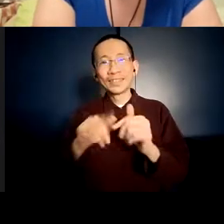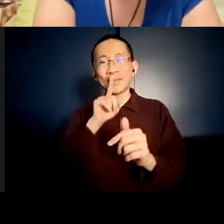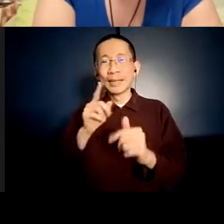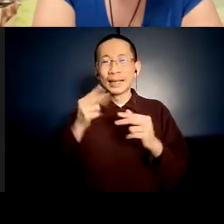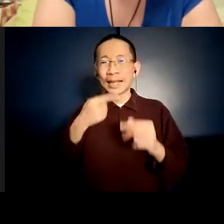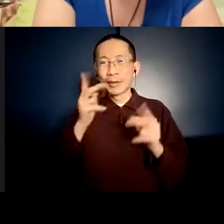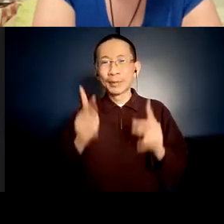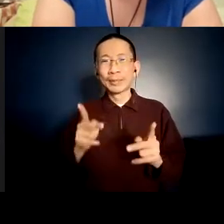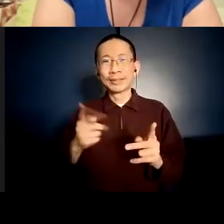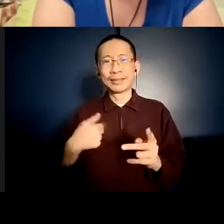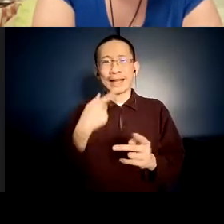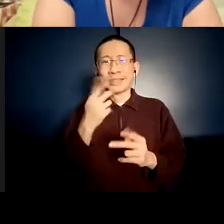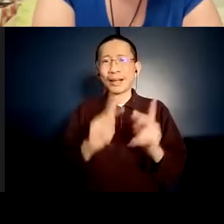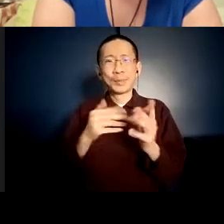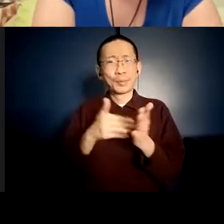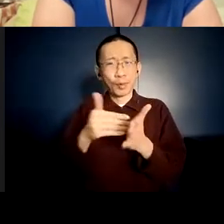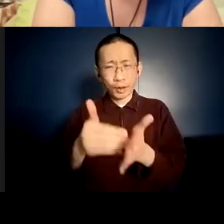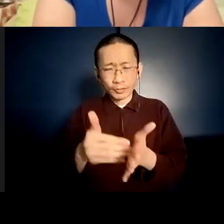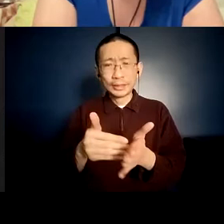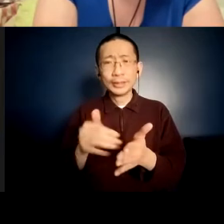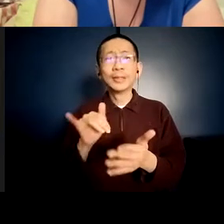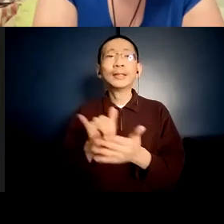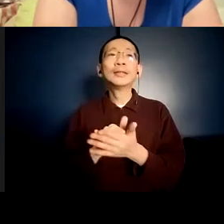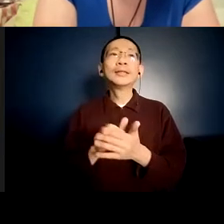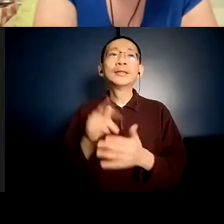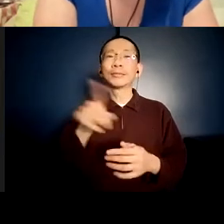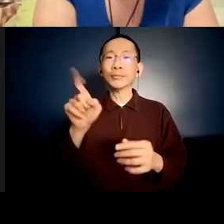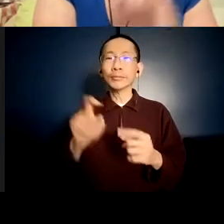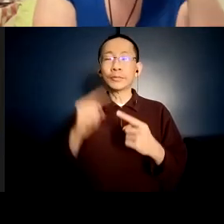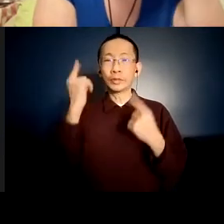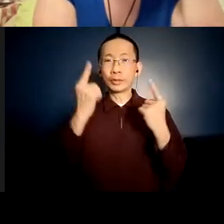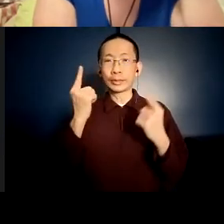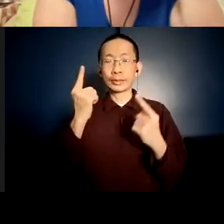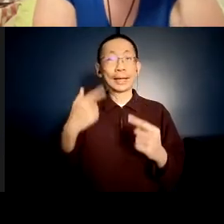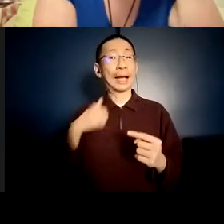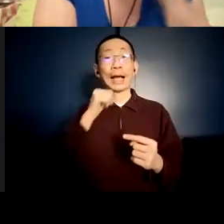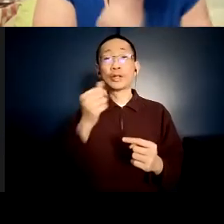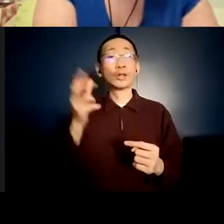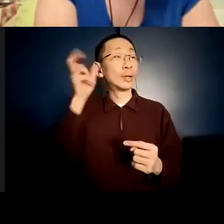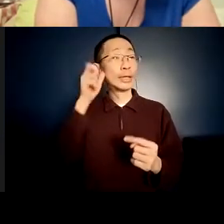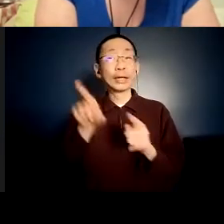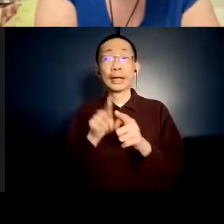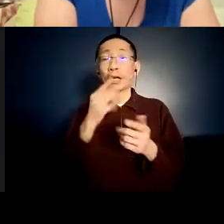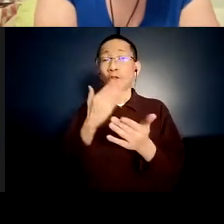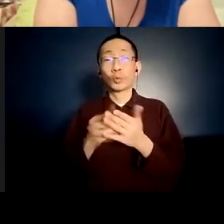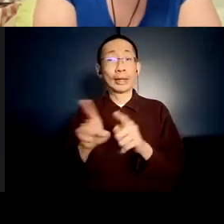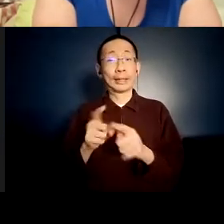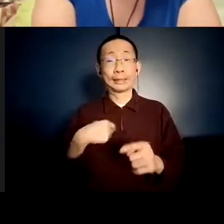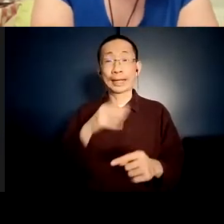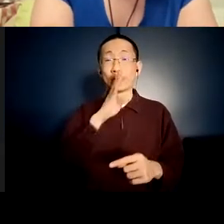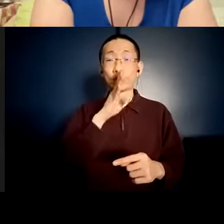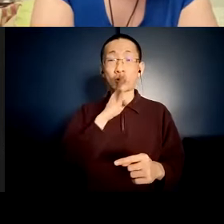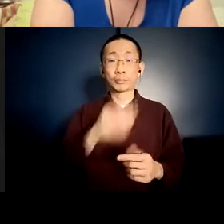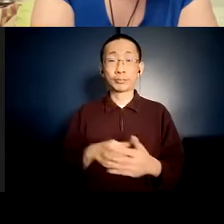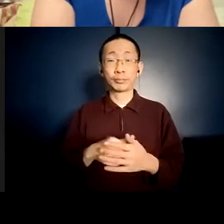people all the time that they have to consider, I do not hear as well as I talk. This